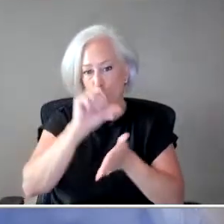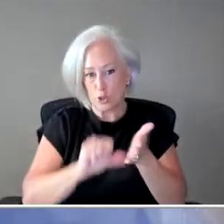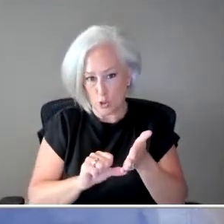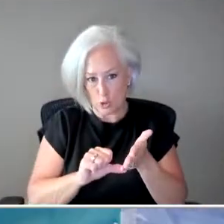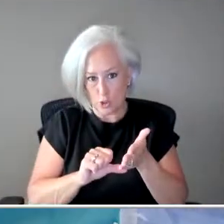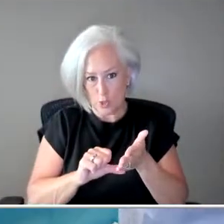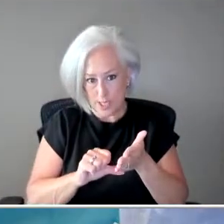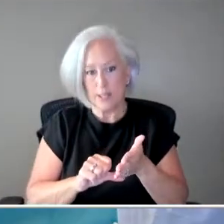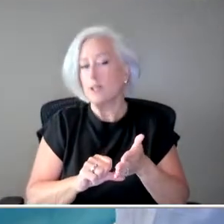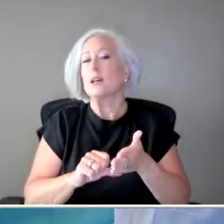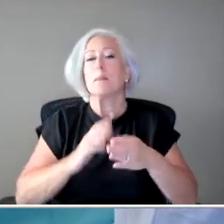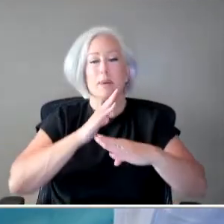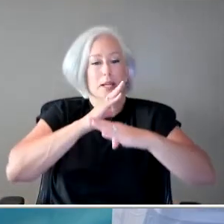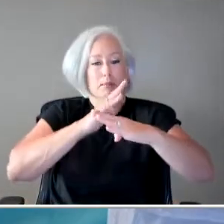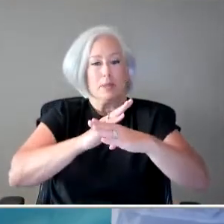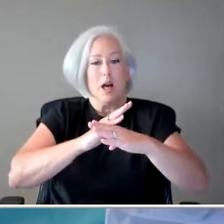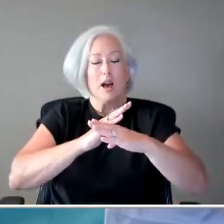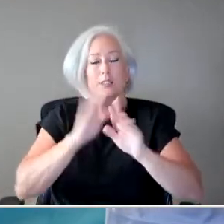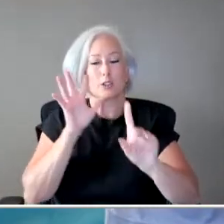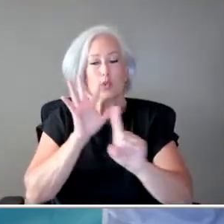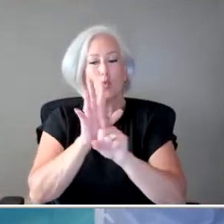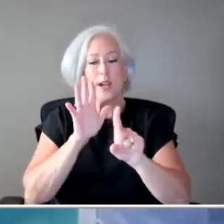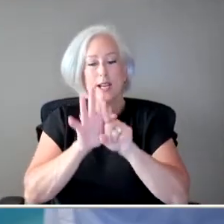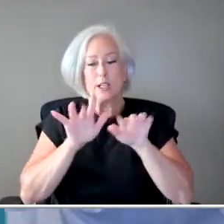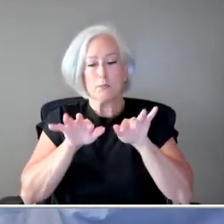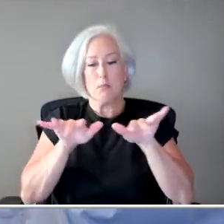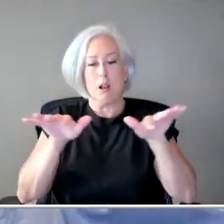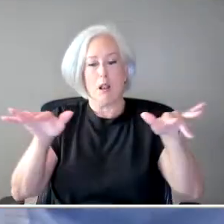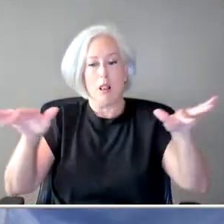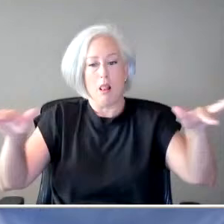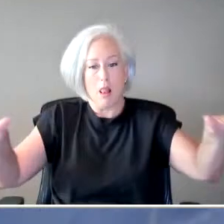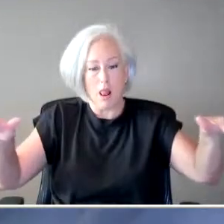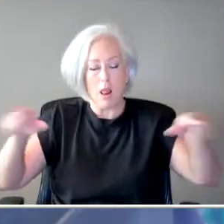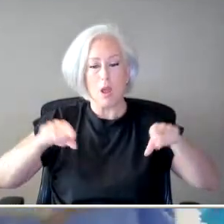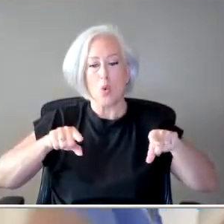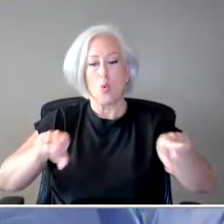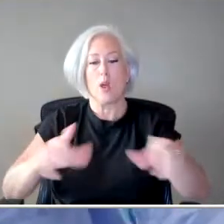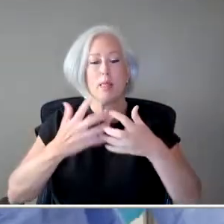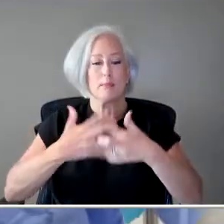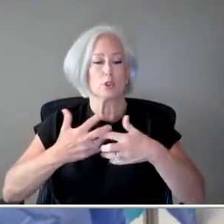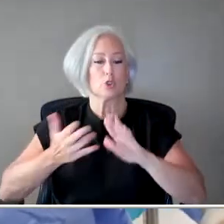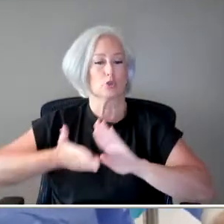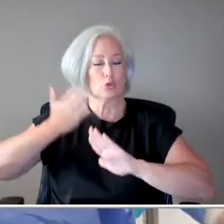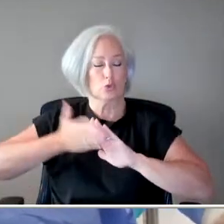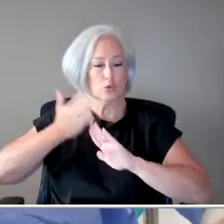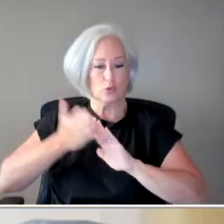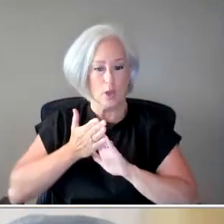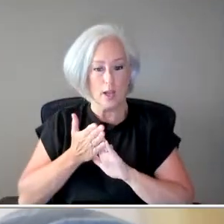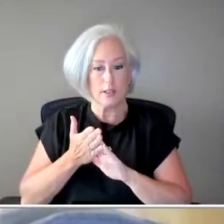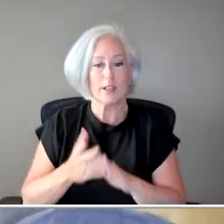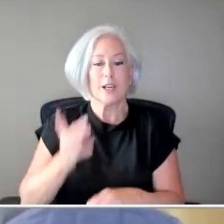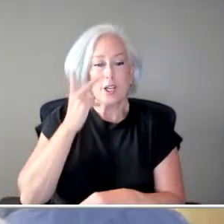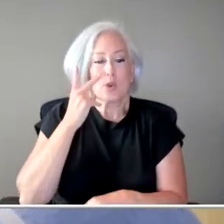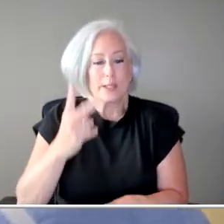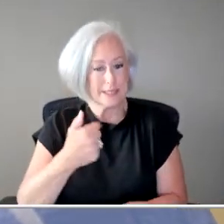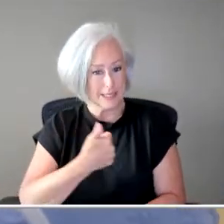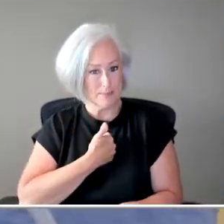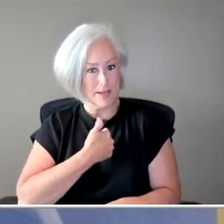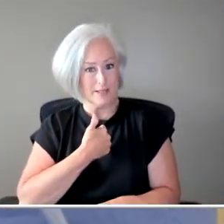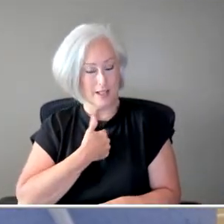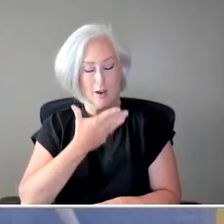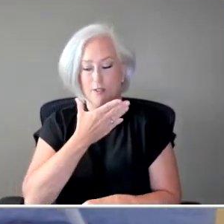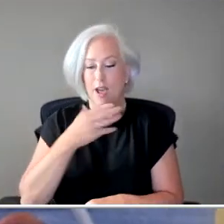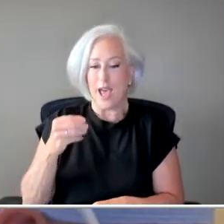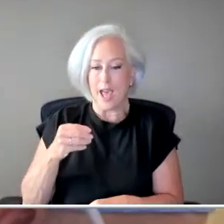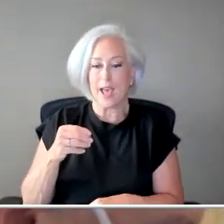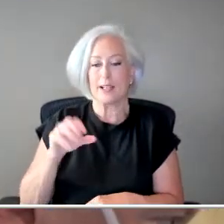occurs when the machines are turned on. So the video shows me and my scrub techs kind of standing in this protected area